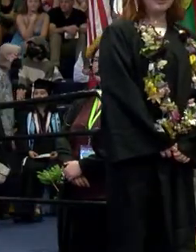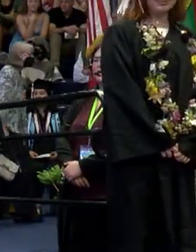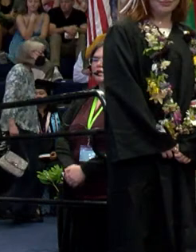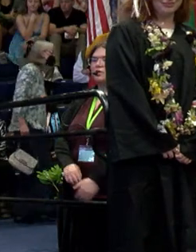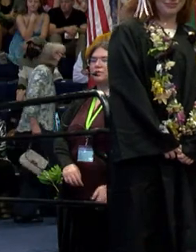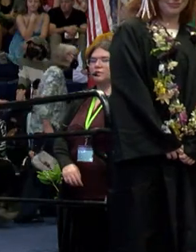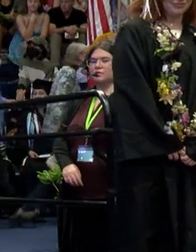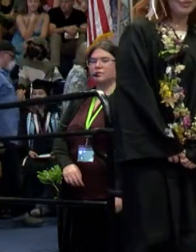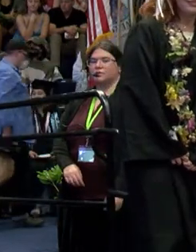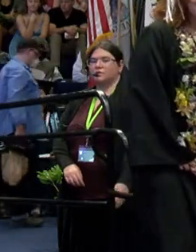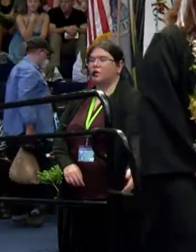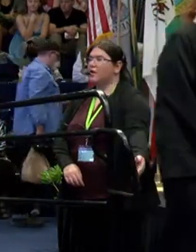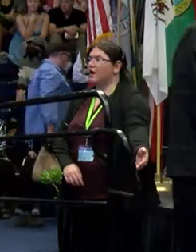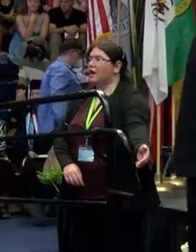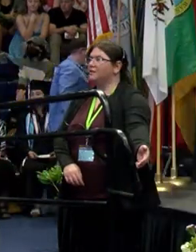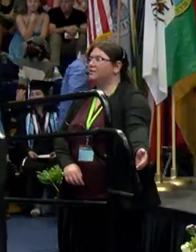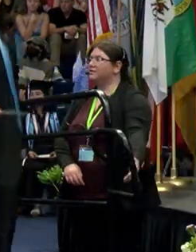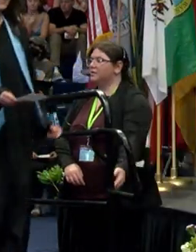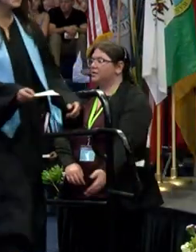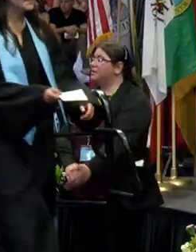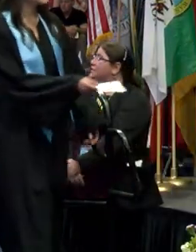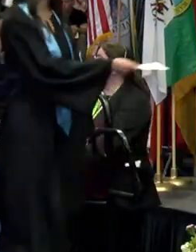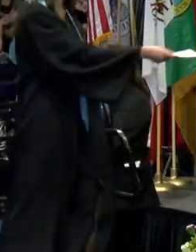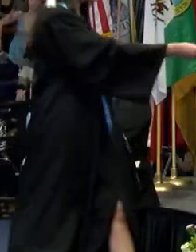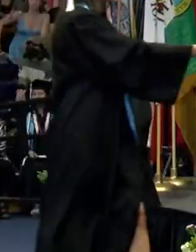Lucy Guadalupe Mallory.